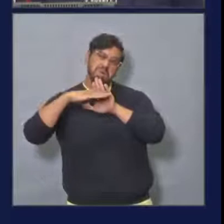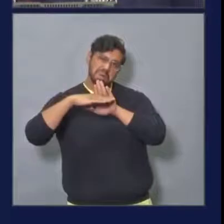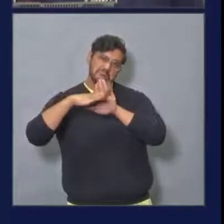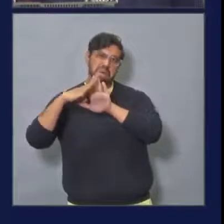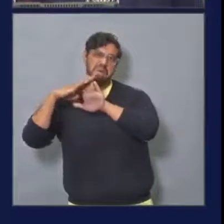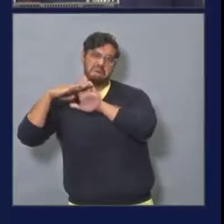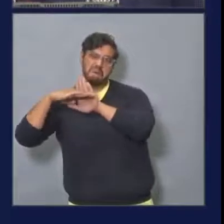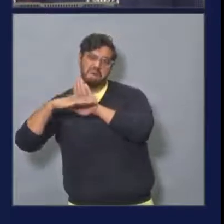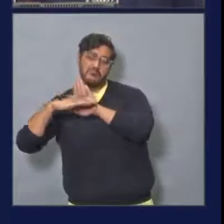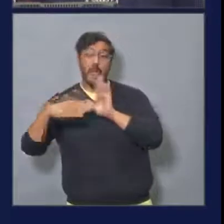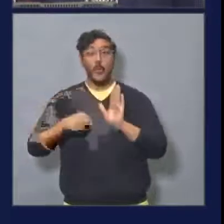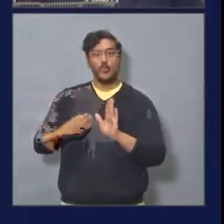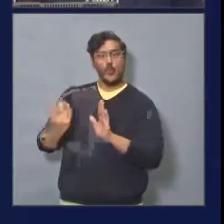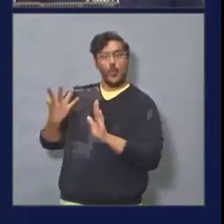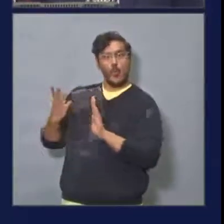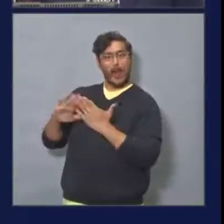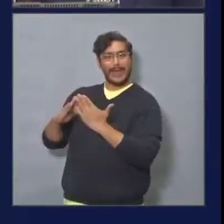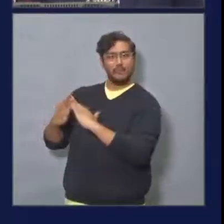residents.